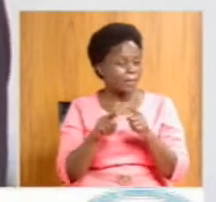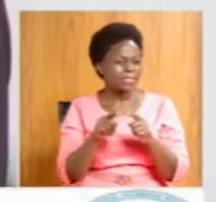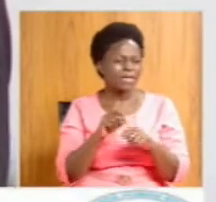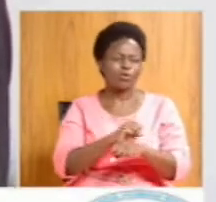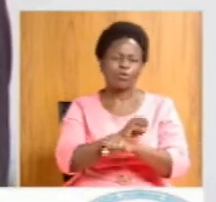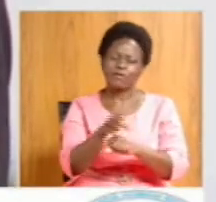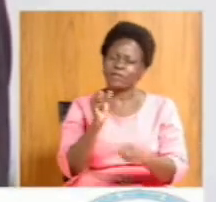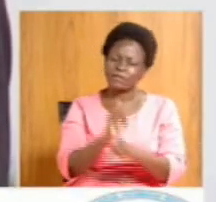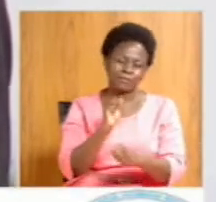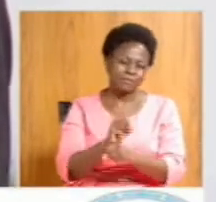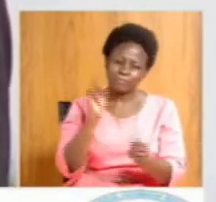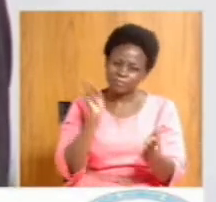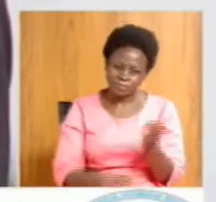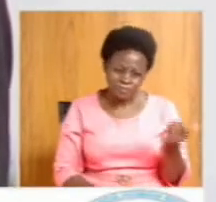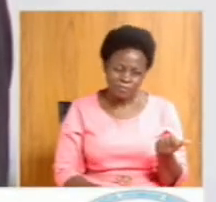did the pandemic do